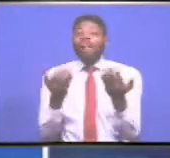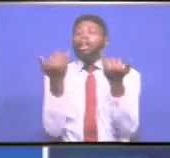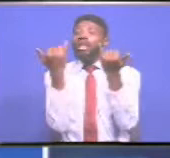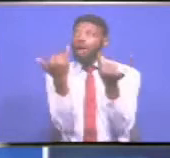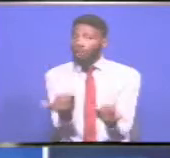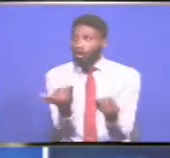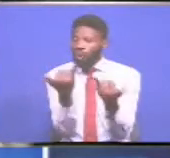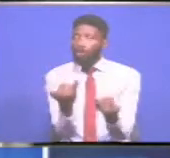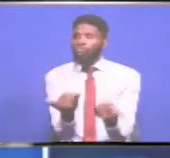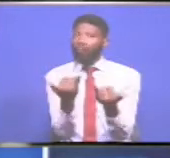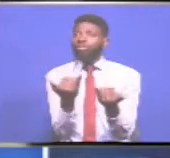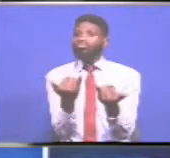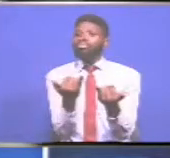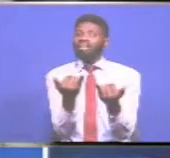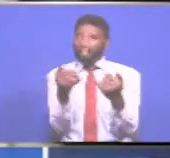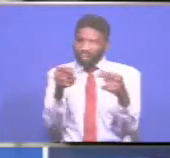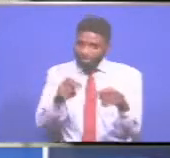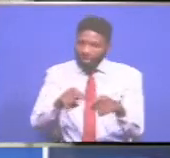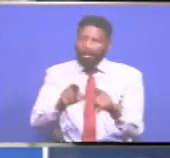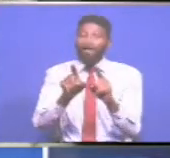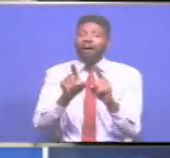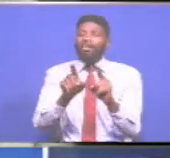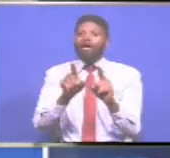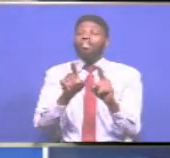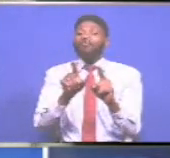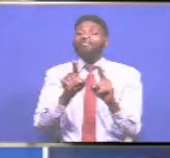sasa mpira waja nyumbani.